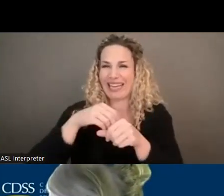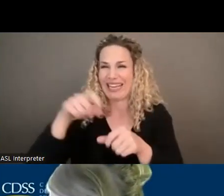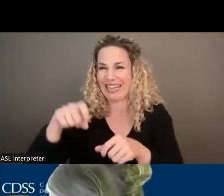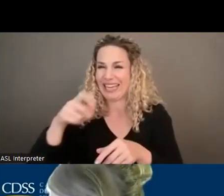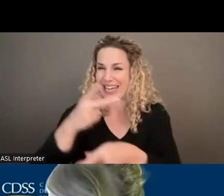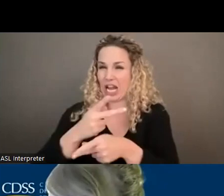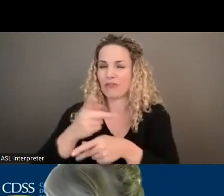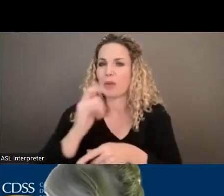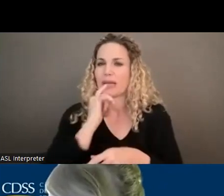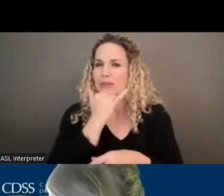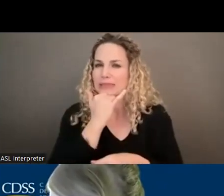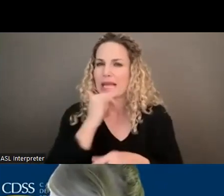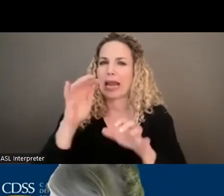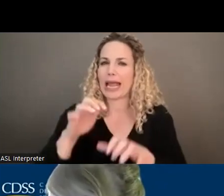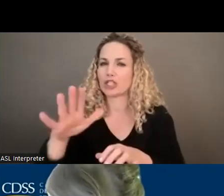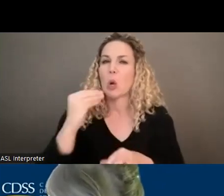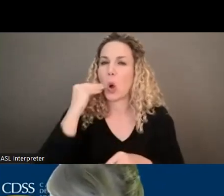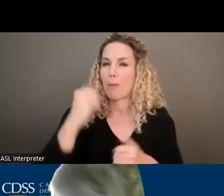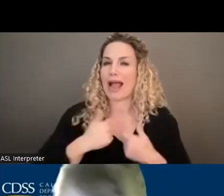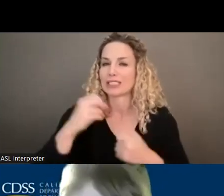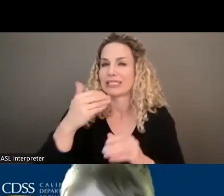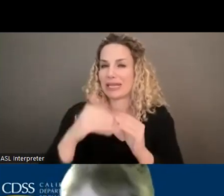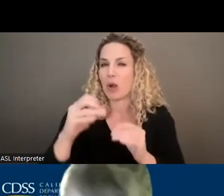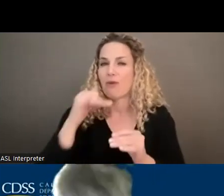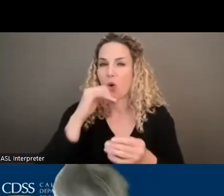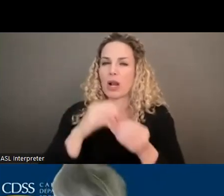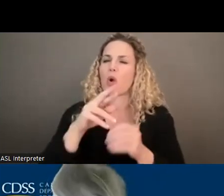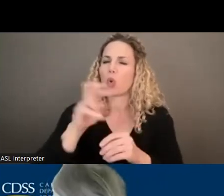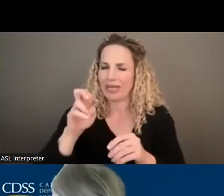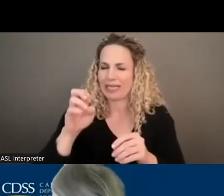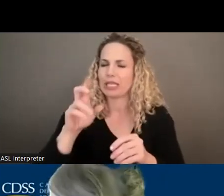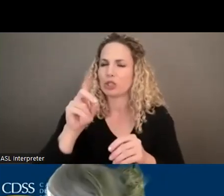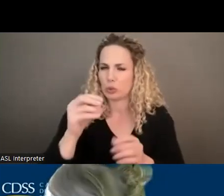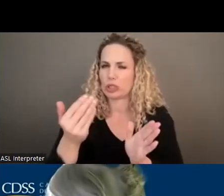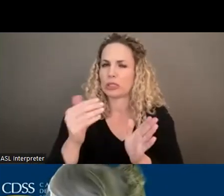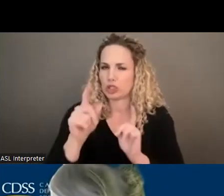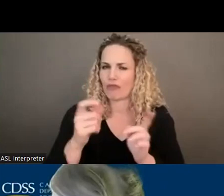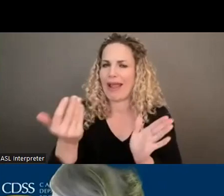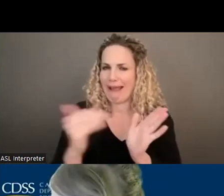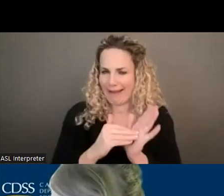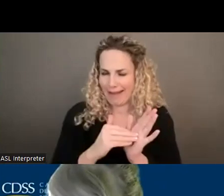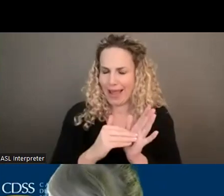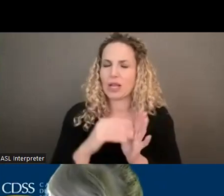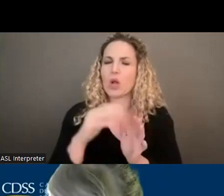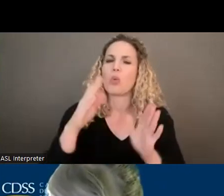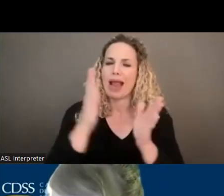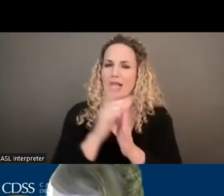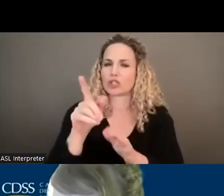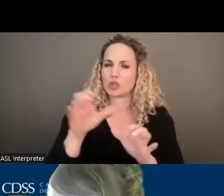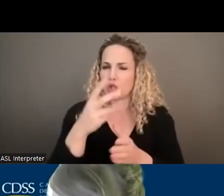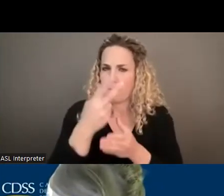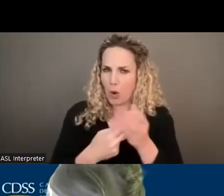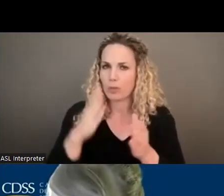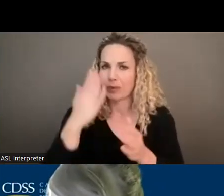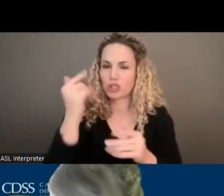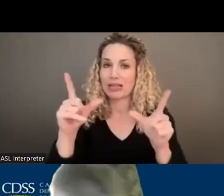mistake entering your home address, email, or phone number, please retake the survey. And we ask you to do both of these things because your